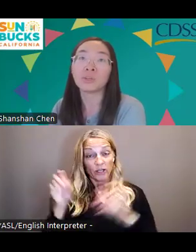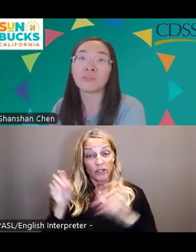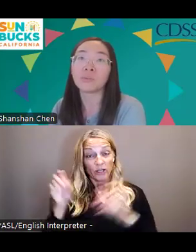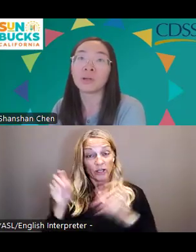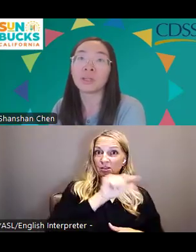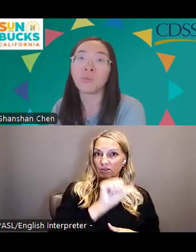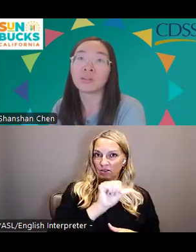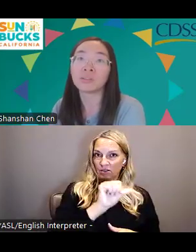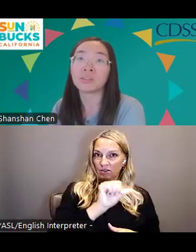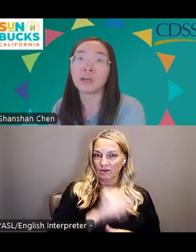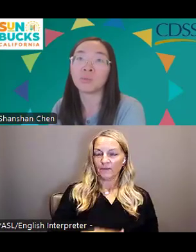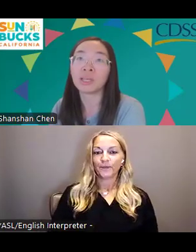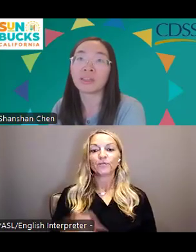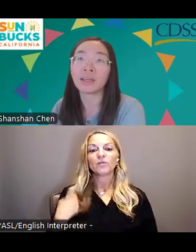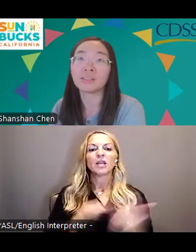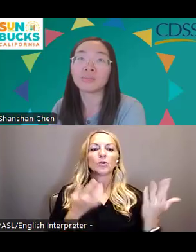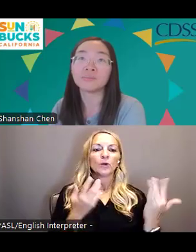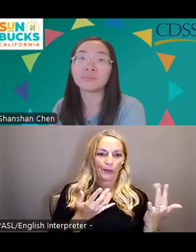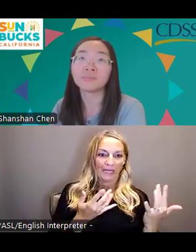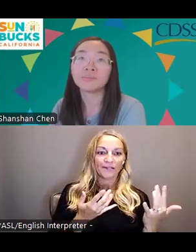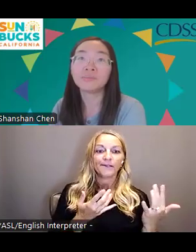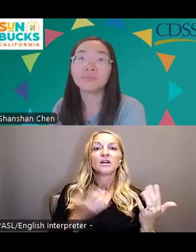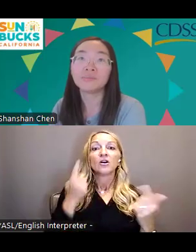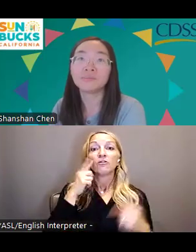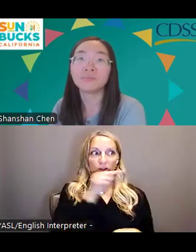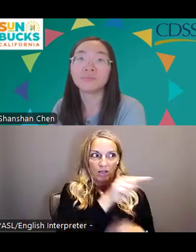the answer to everybody once we get that.